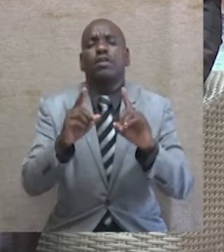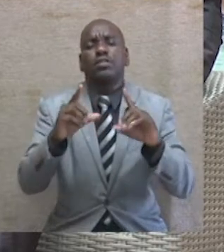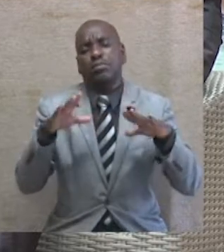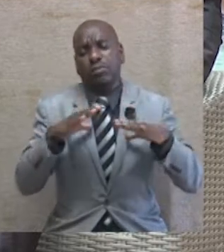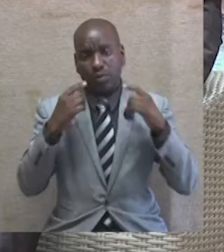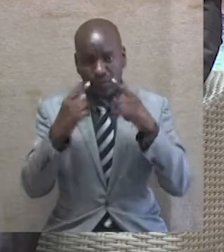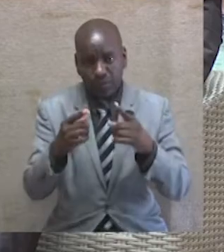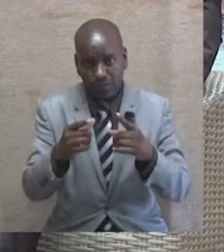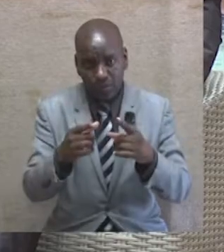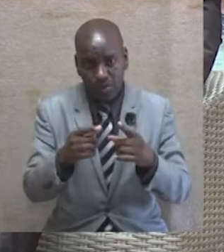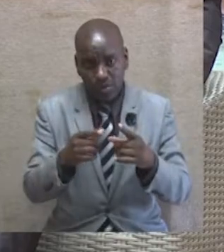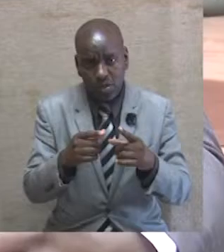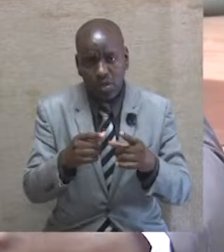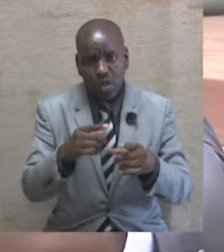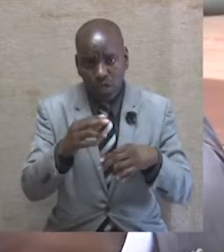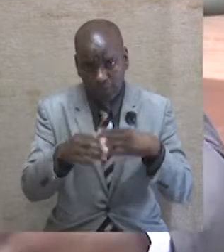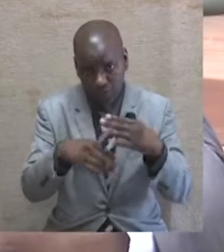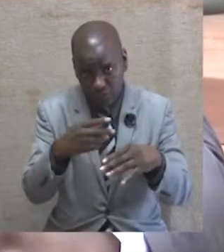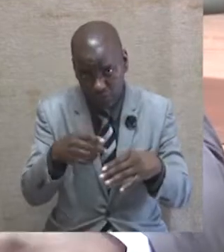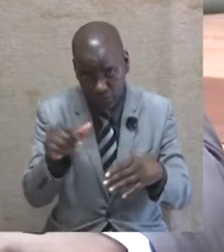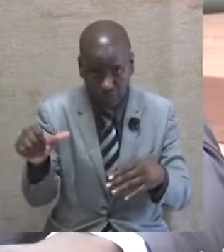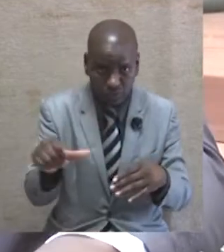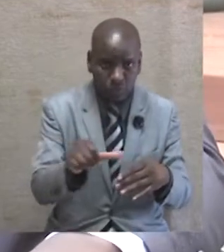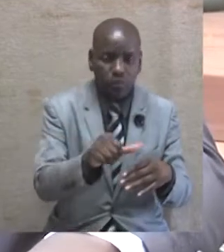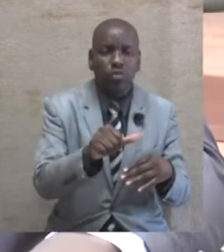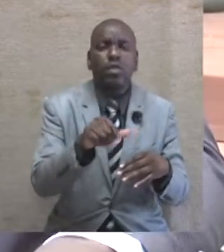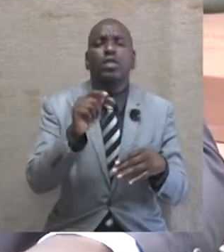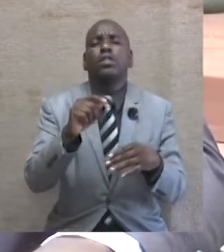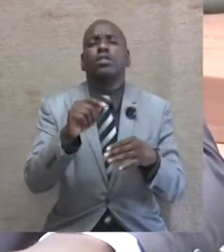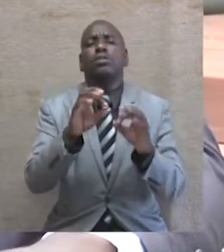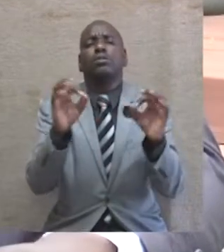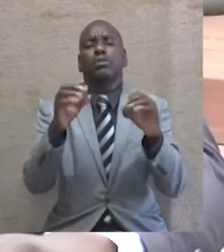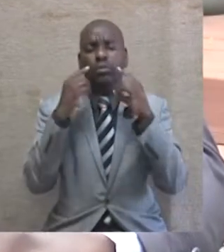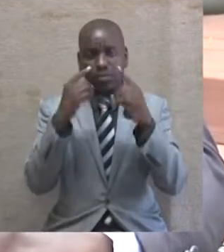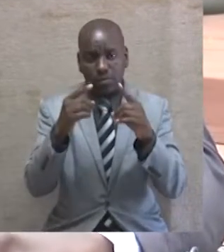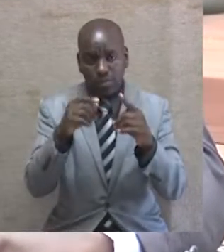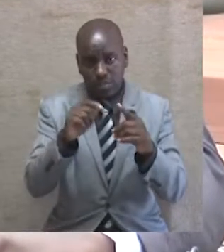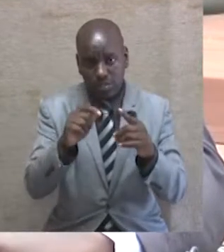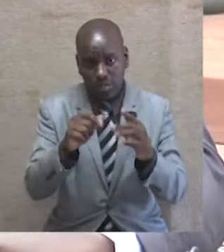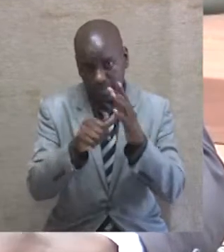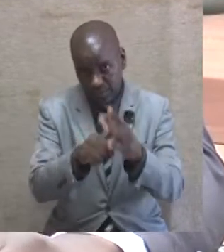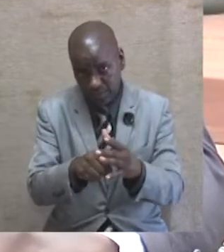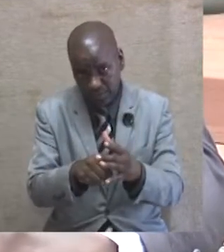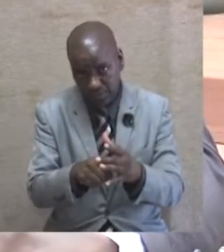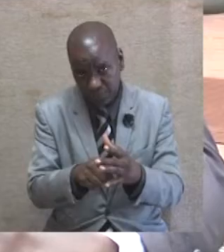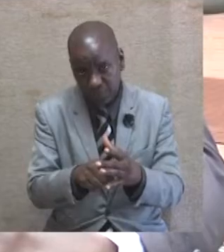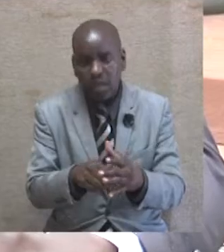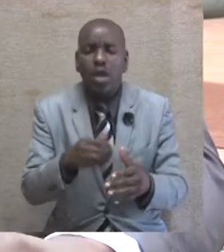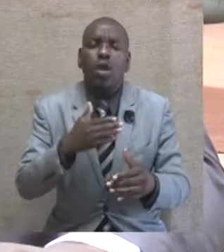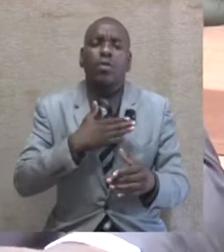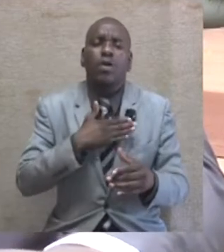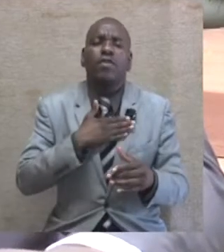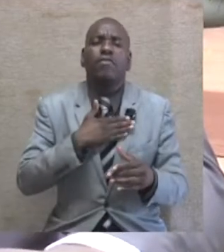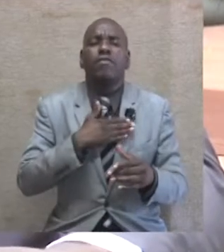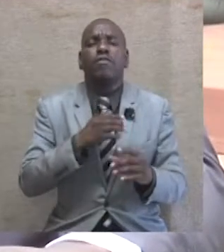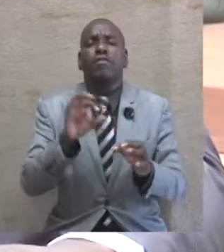critical elements. How far have we gone in taking this subject as a standalone subject?